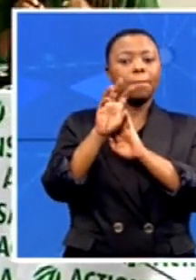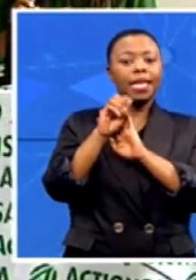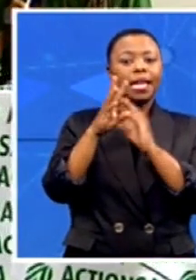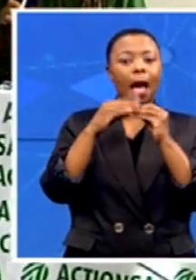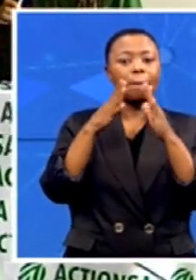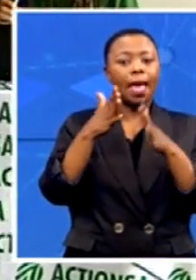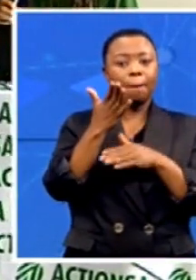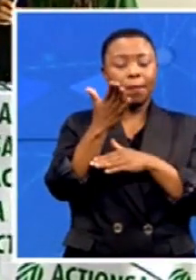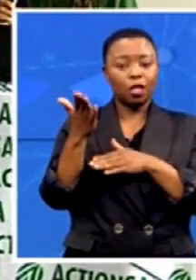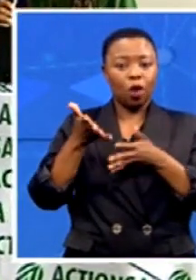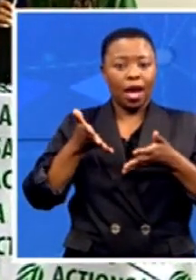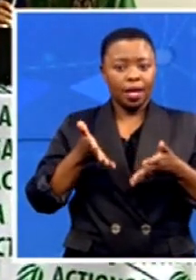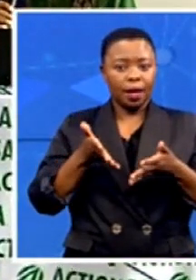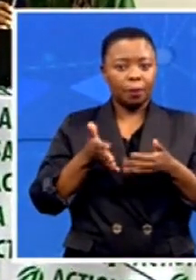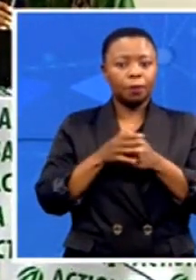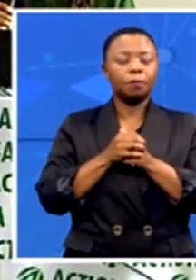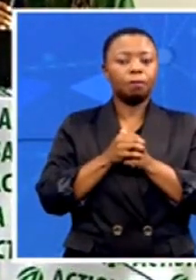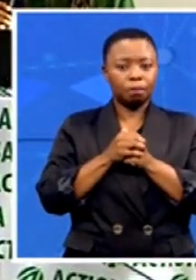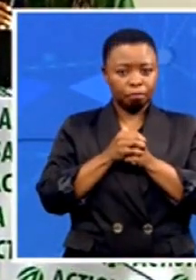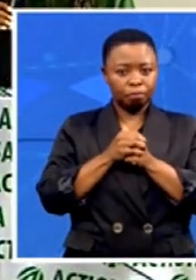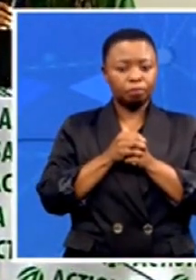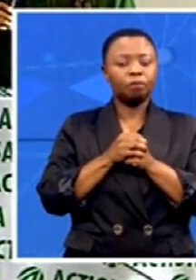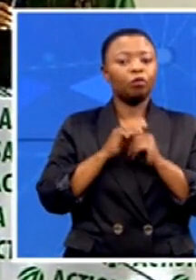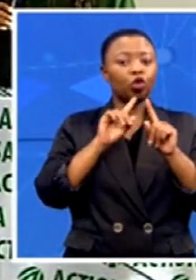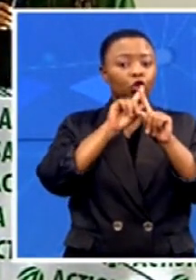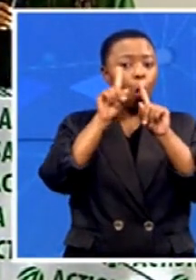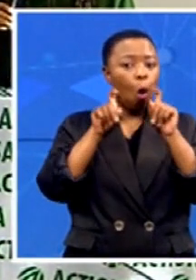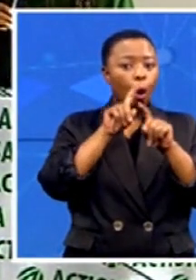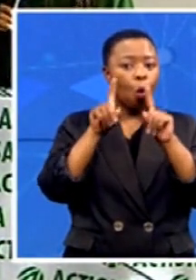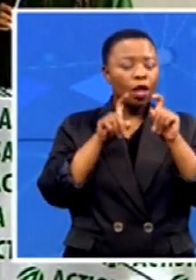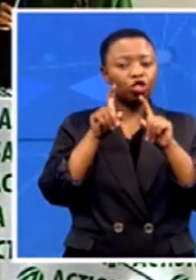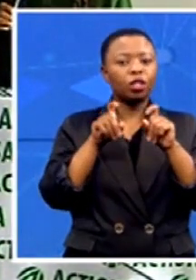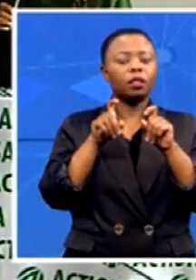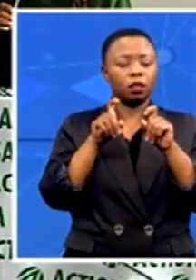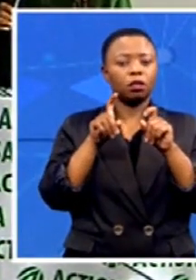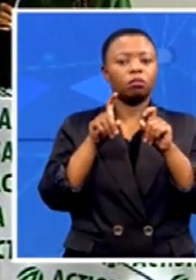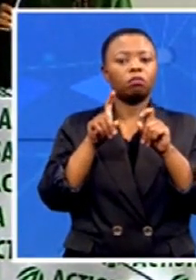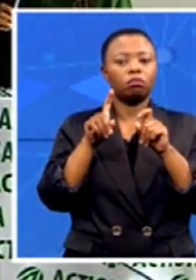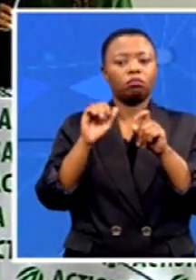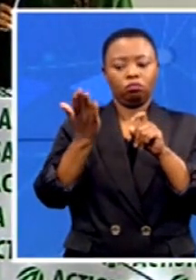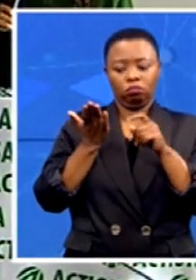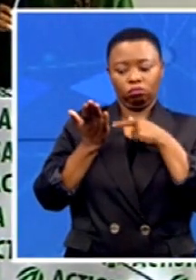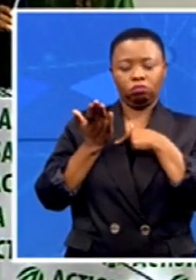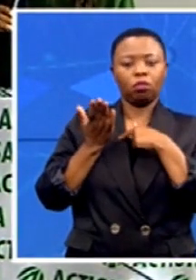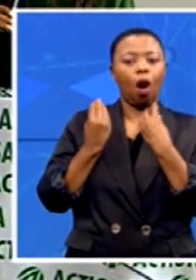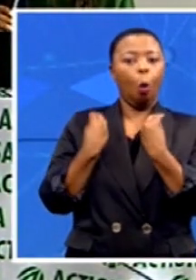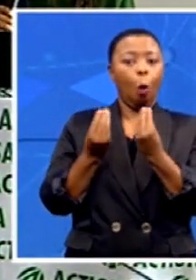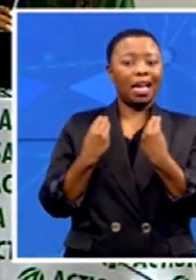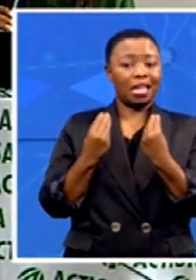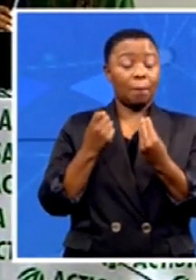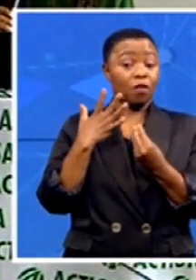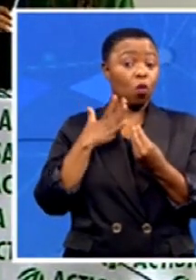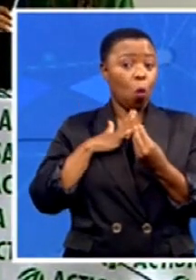to send your questions for the Q&A to me via WhatsApp should you wish to do so. Otherwise, you're welcome